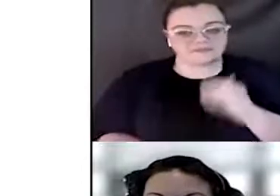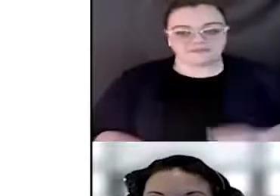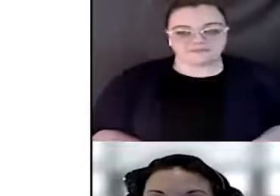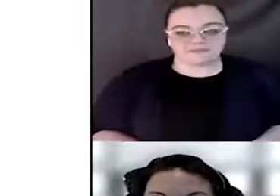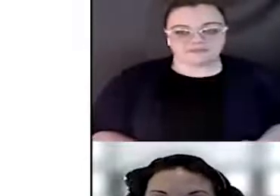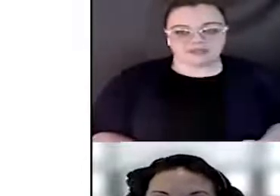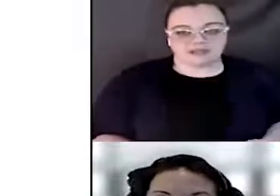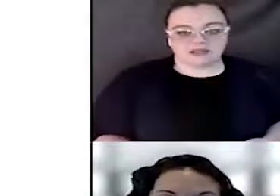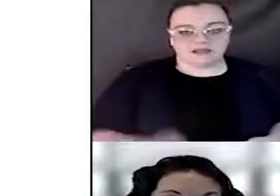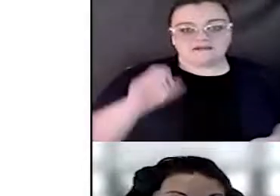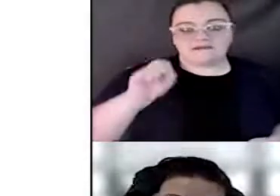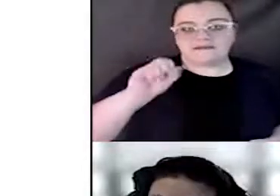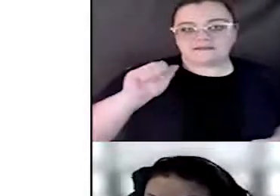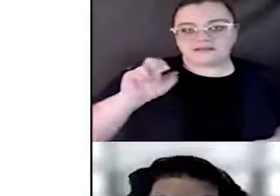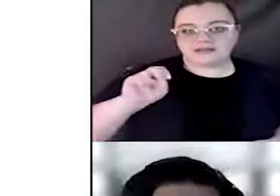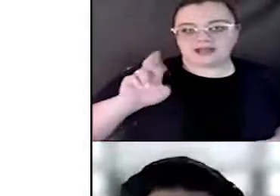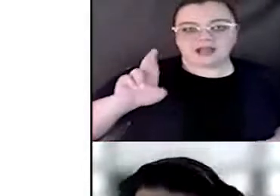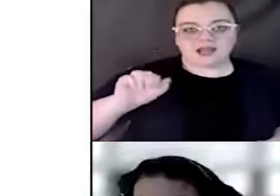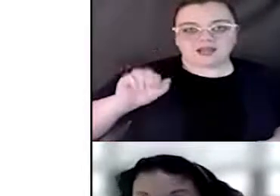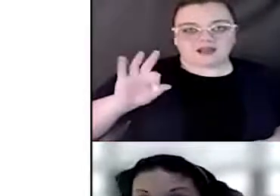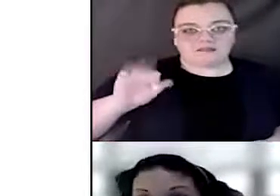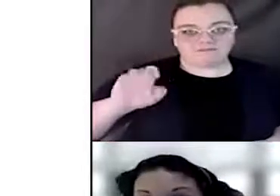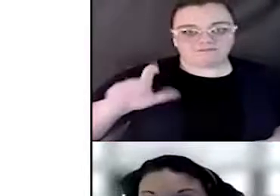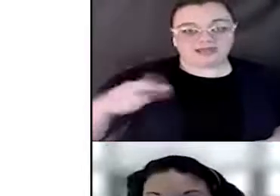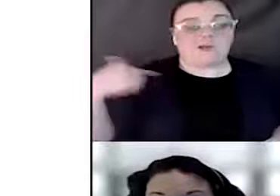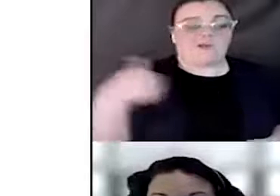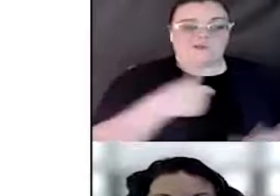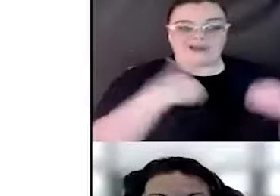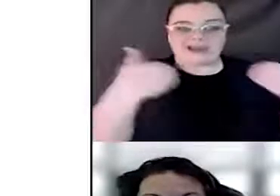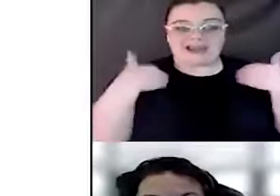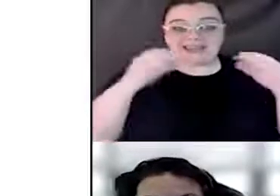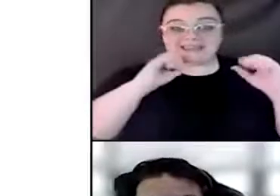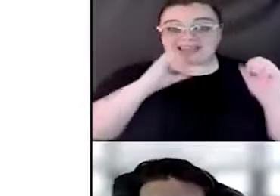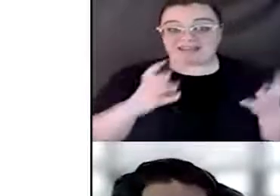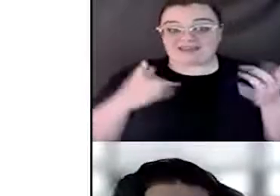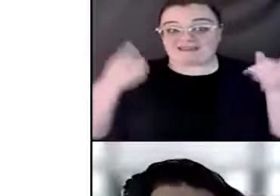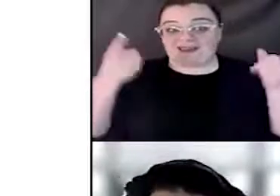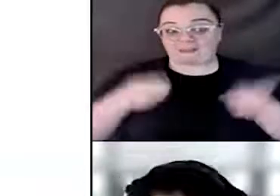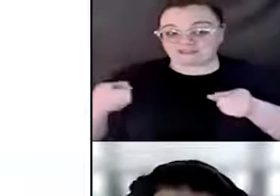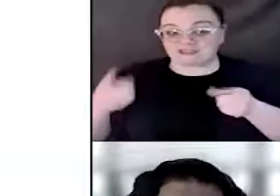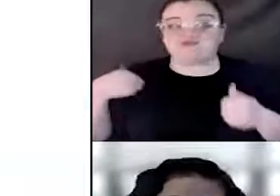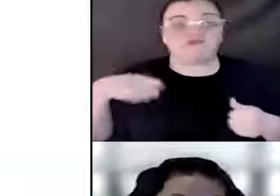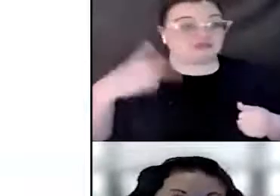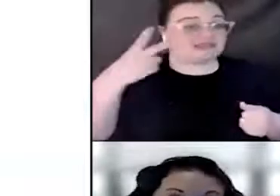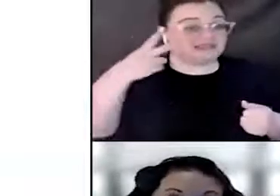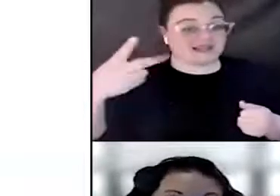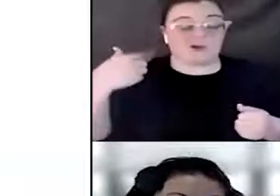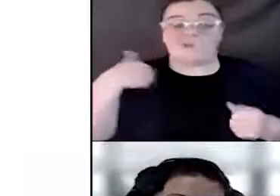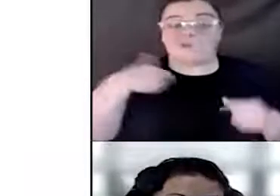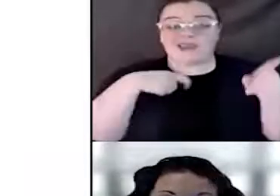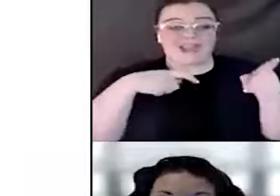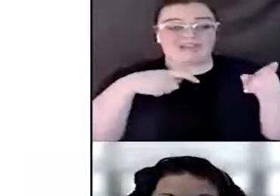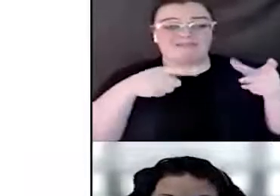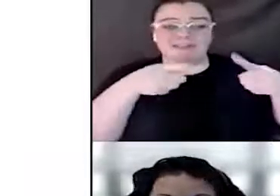San Rafael. We had nothing happening. So you can see we have piles of dishes